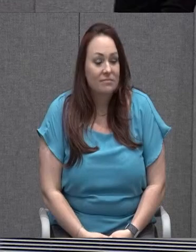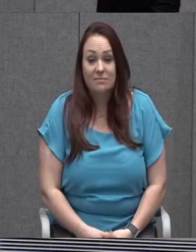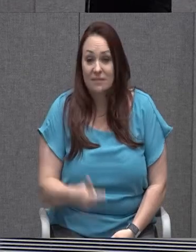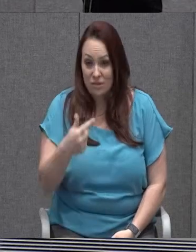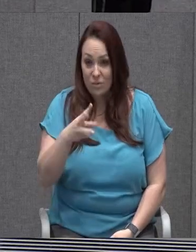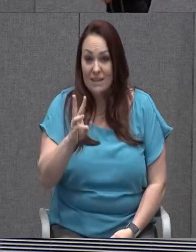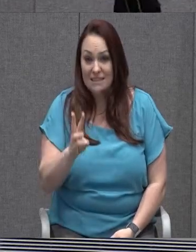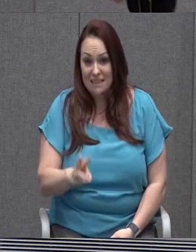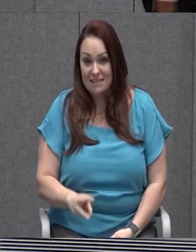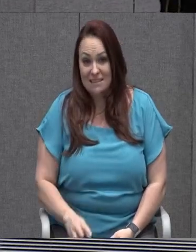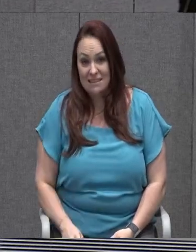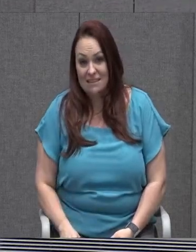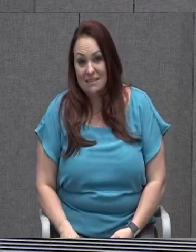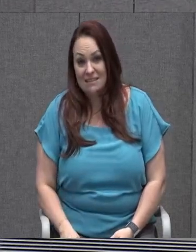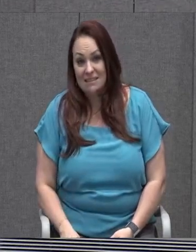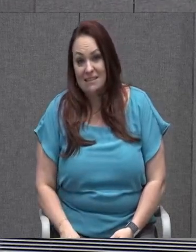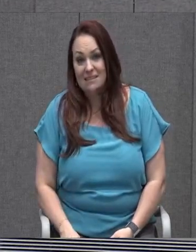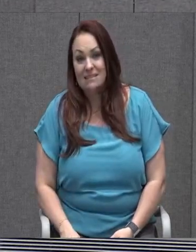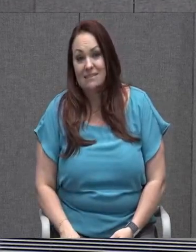26 seconds.